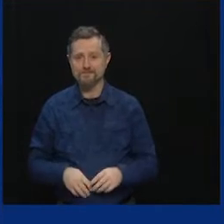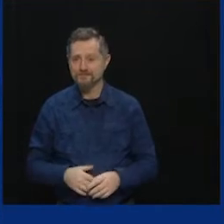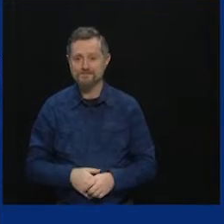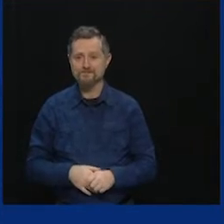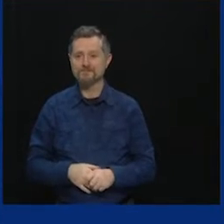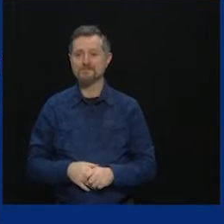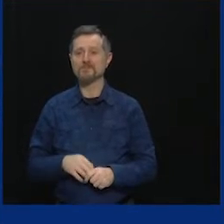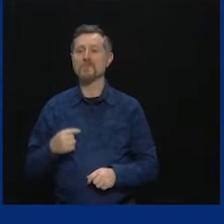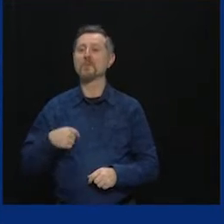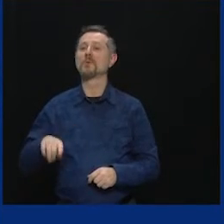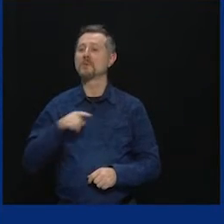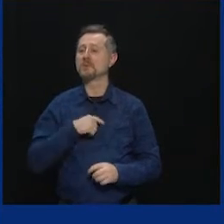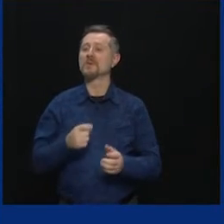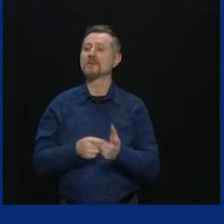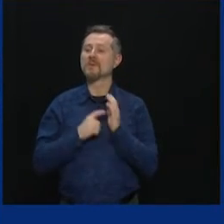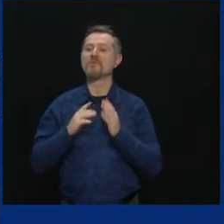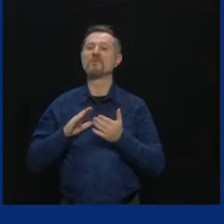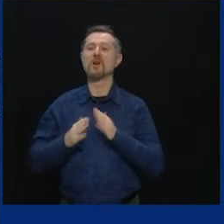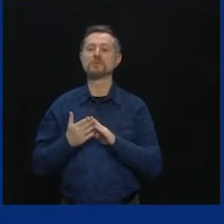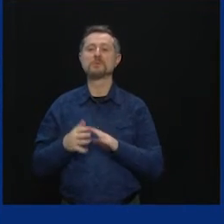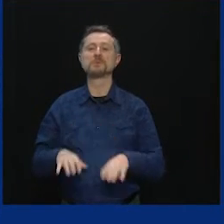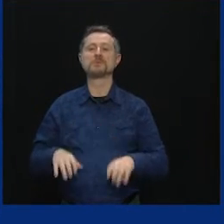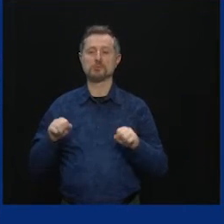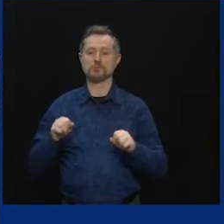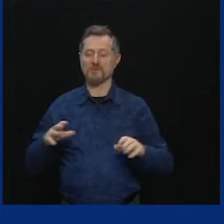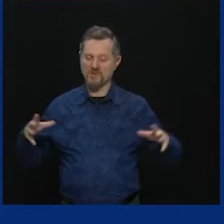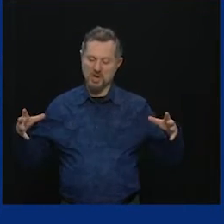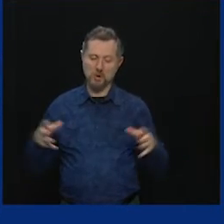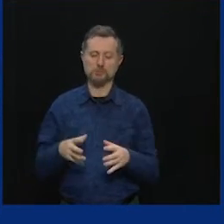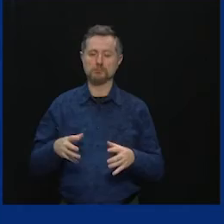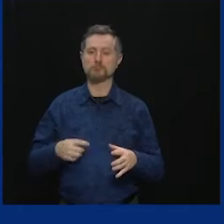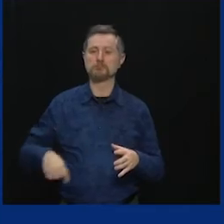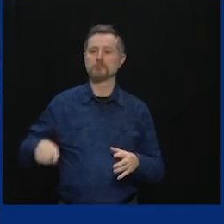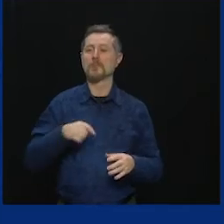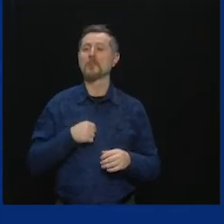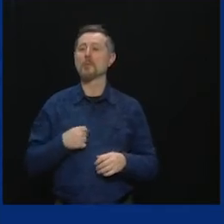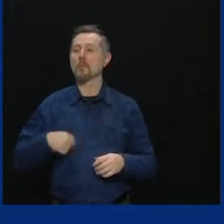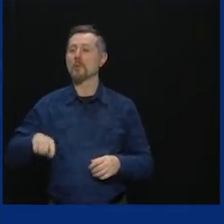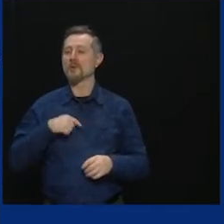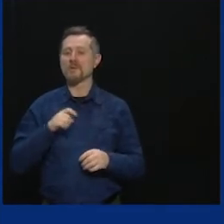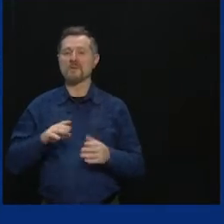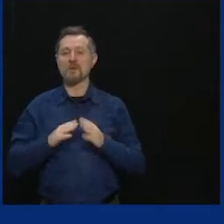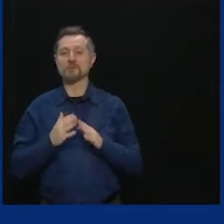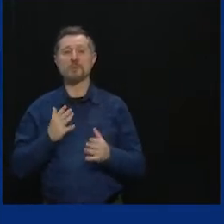takes a village. And all of us standing here, we are that village. Thank you.